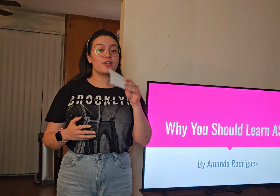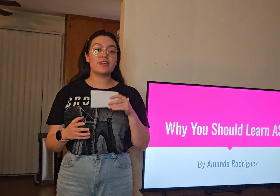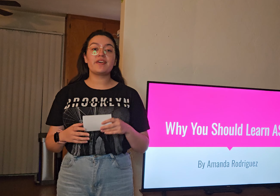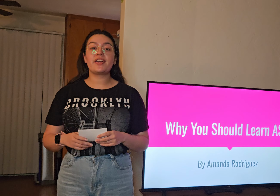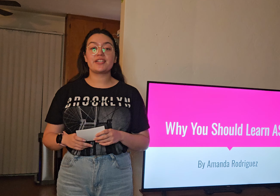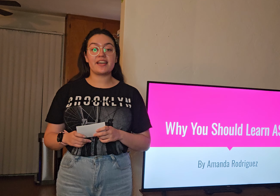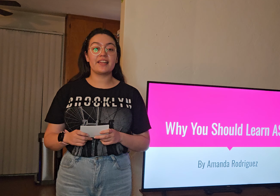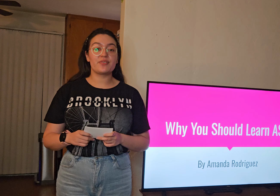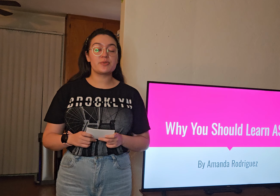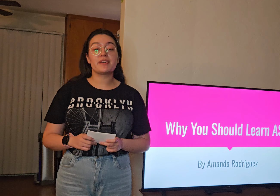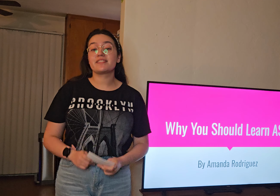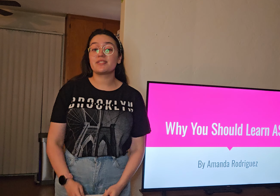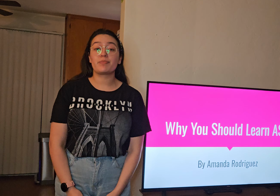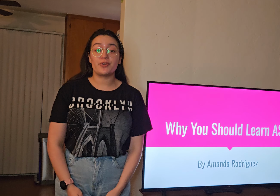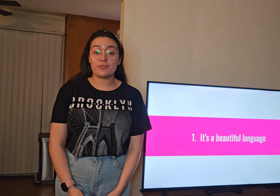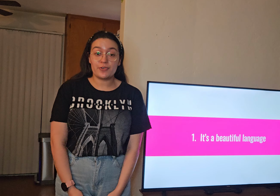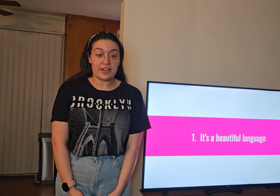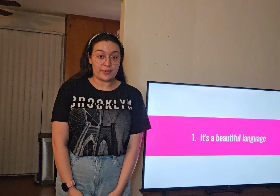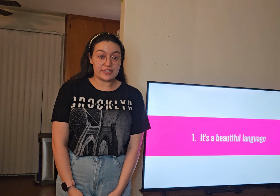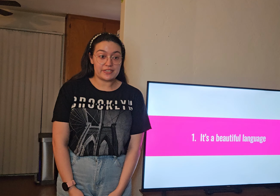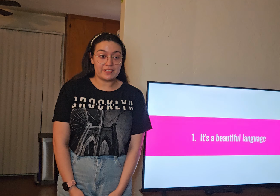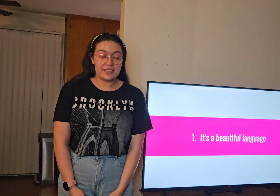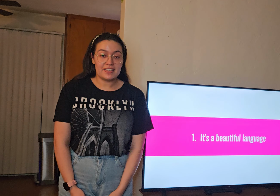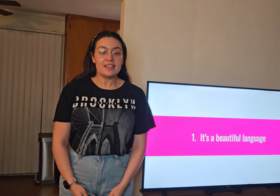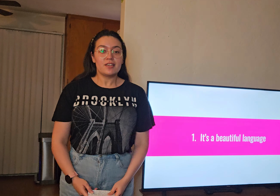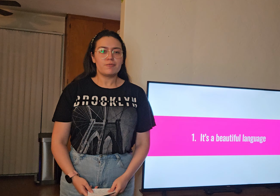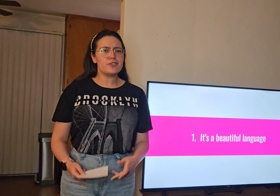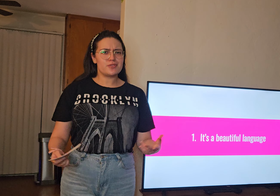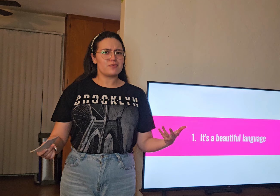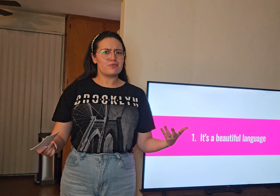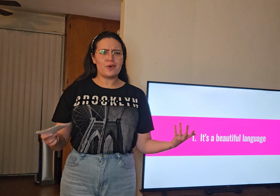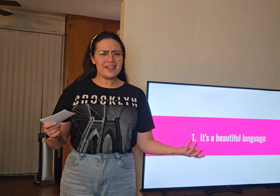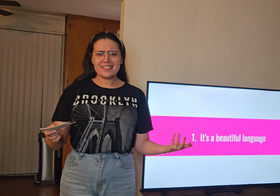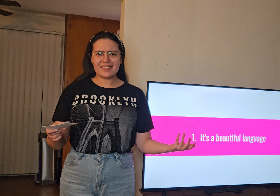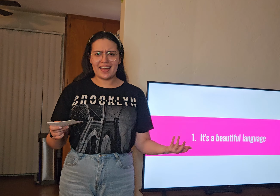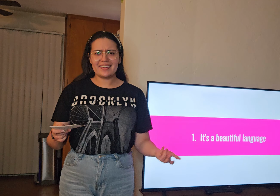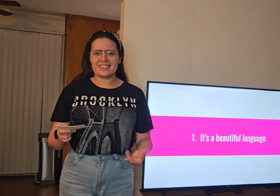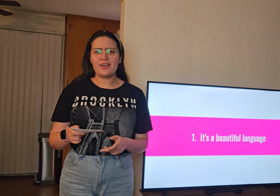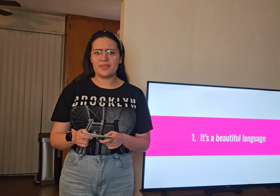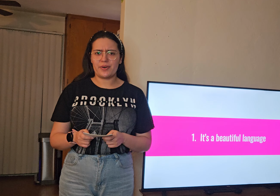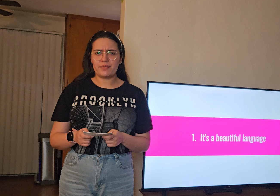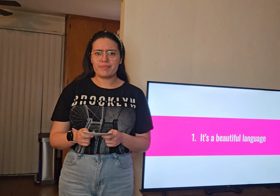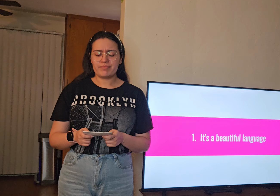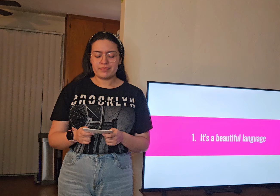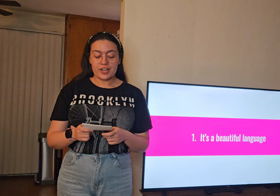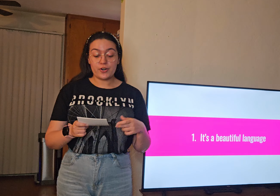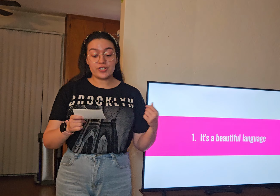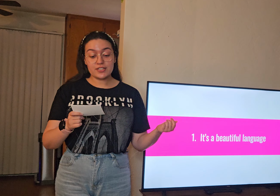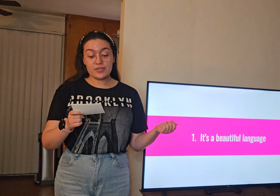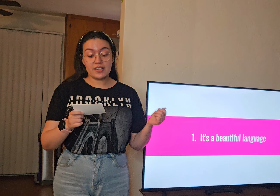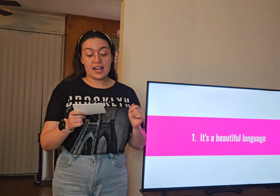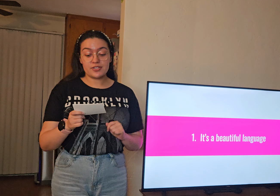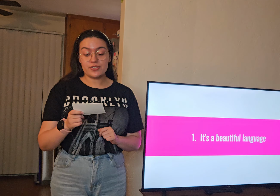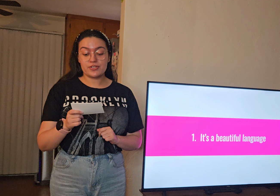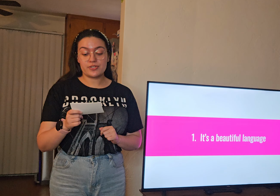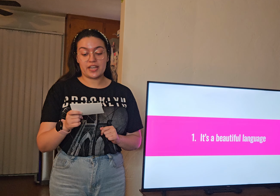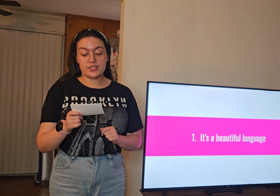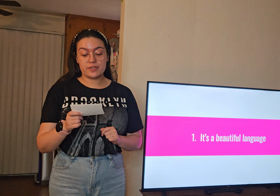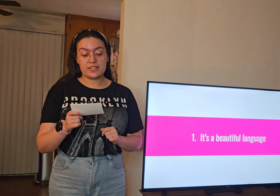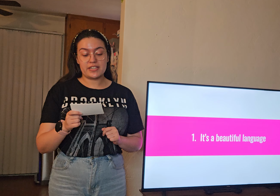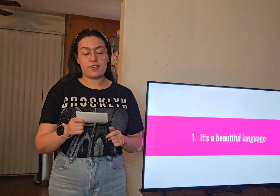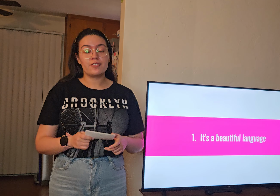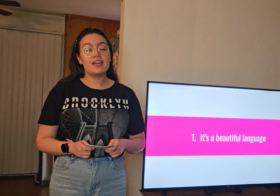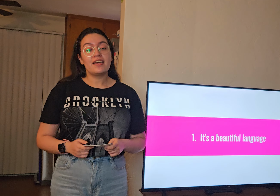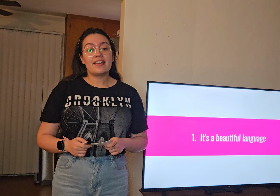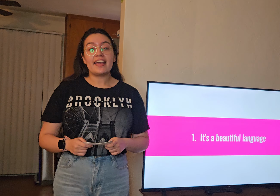You should learn American Sign Language because it's a beautiful language. First, what is ASL though? According to the National